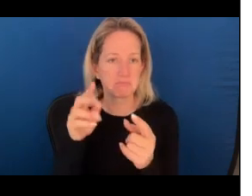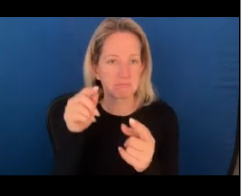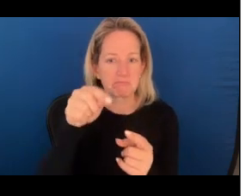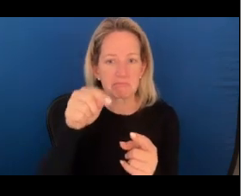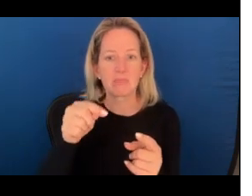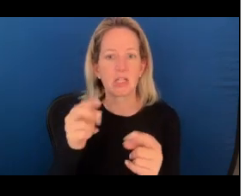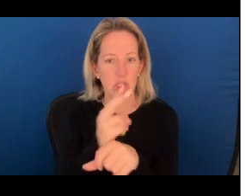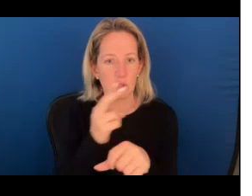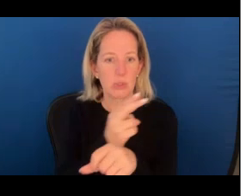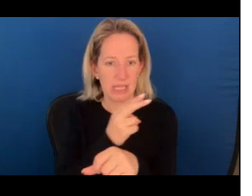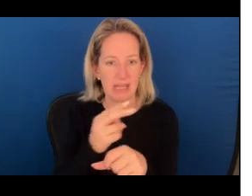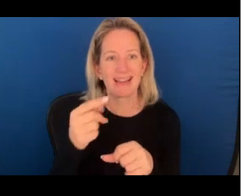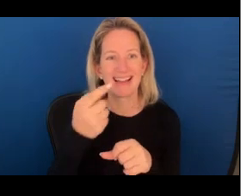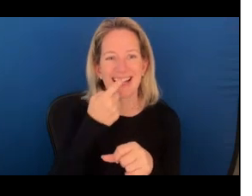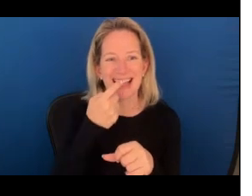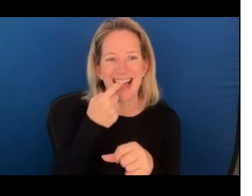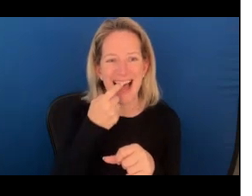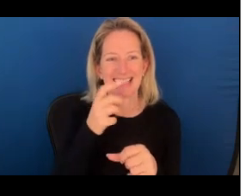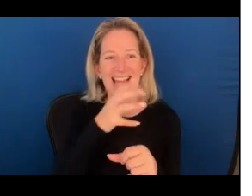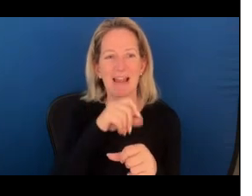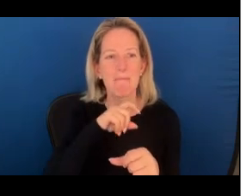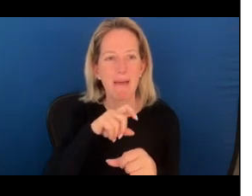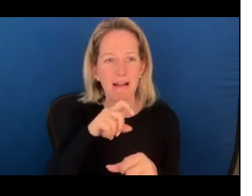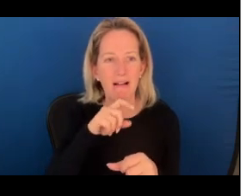these glass aggregates and metal mesh